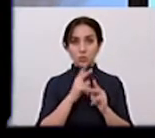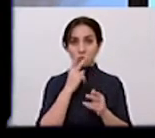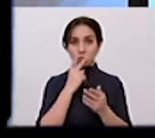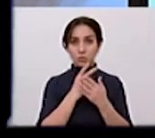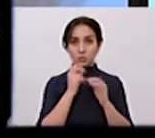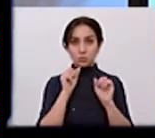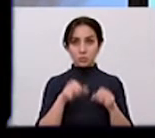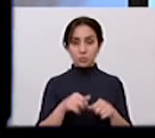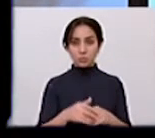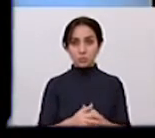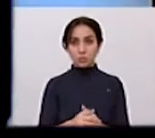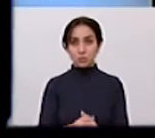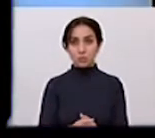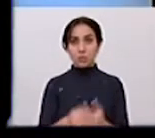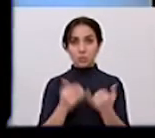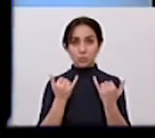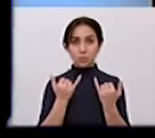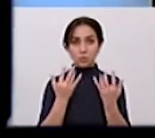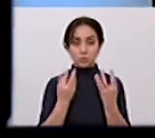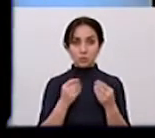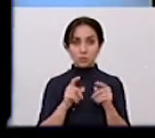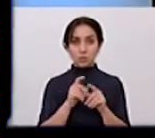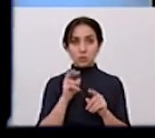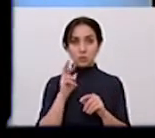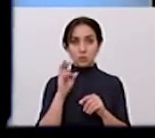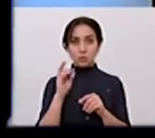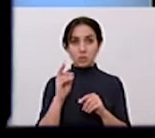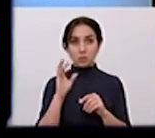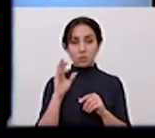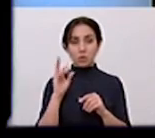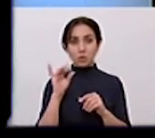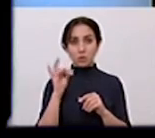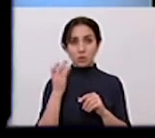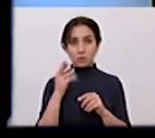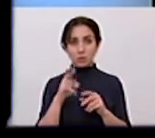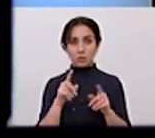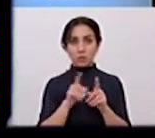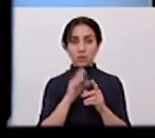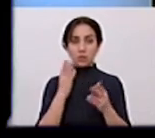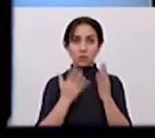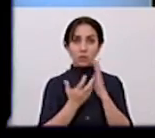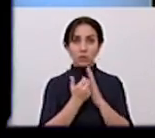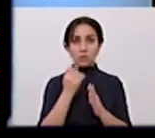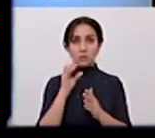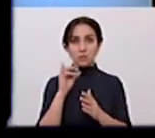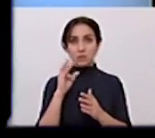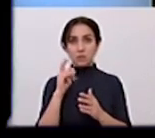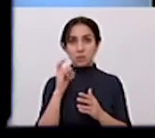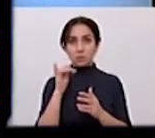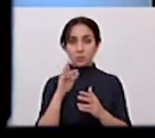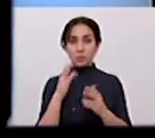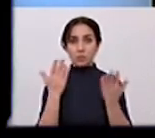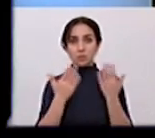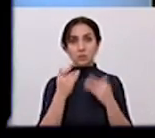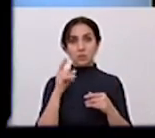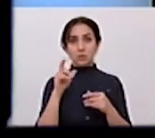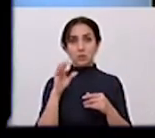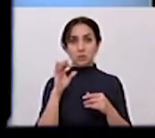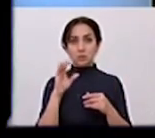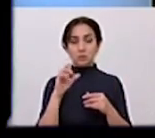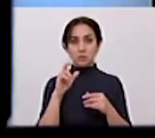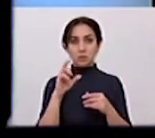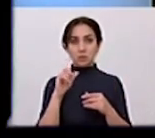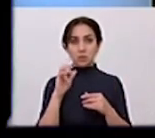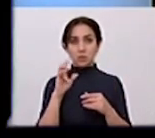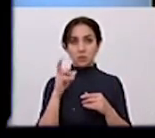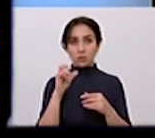biz kuzatishimiz mumkin ekan. Bugungi kunda mana shu Janubiy Koreyaning iqtisodiyoti yoki oladigan bo'lsak Singapur deymizmi yoki Tayvan deymizmi yoki